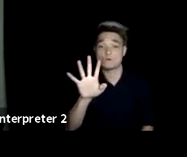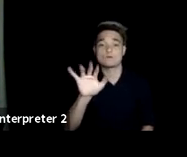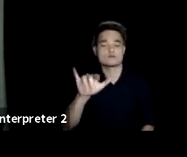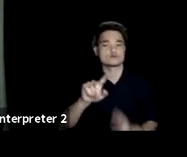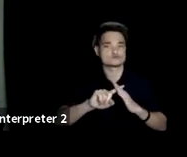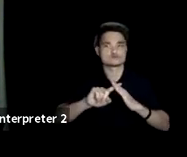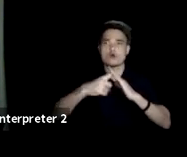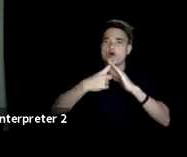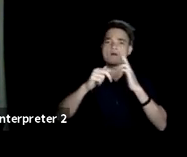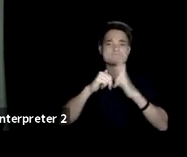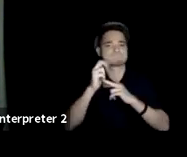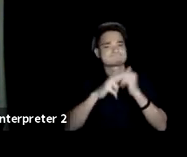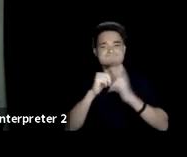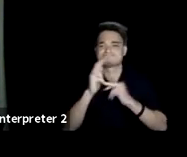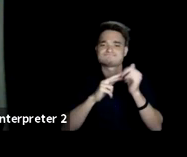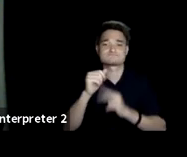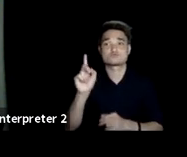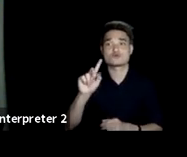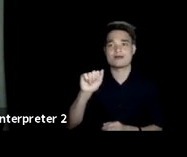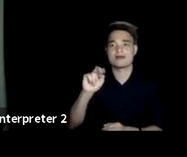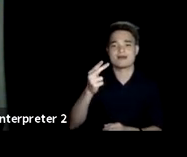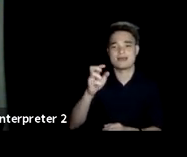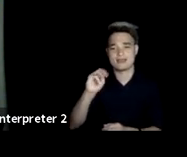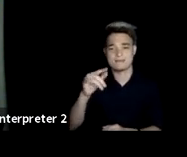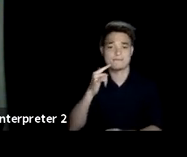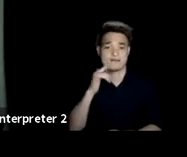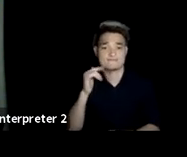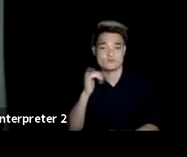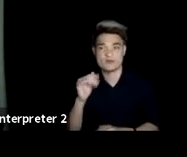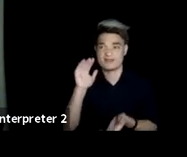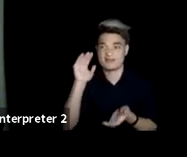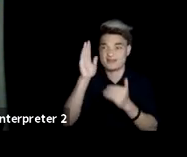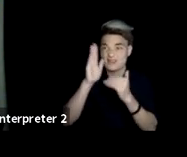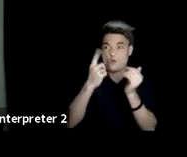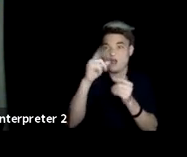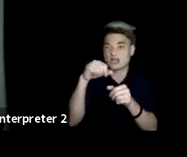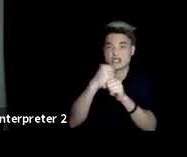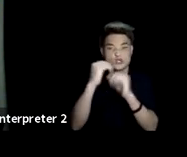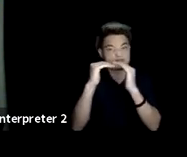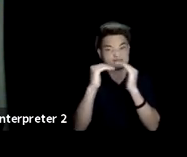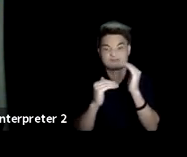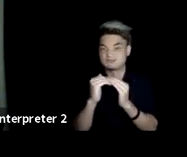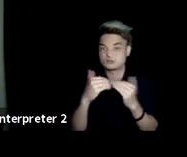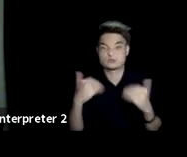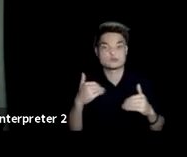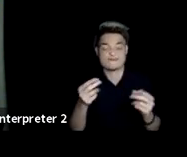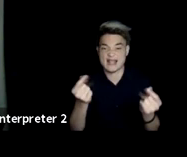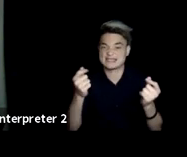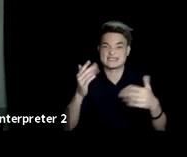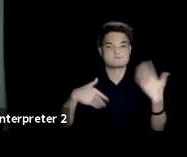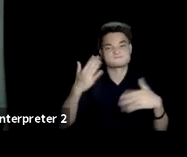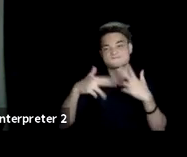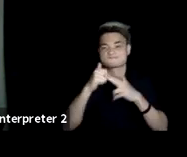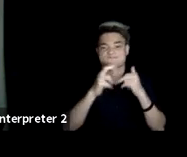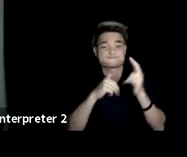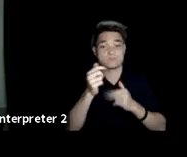Guys, almost less than a year, well, yeah, less than a year that from nothing he